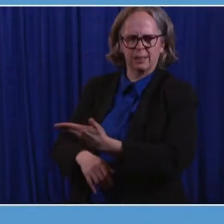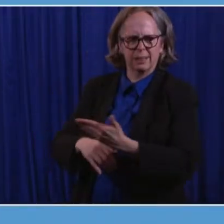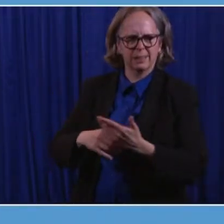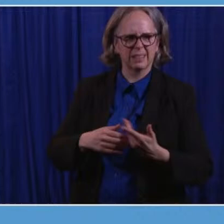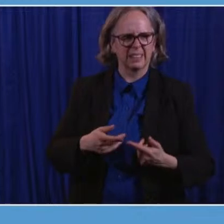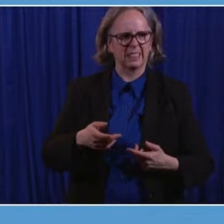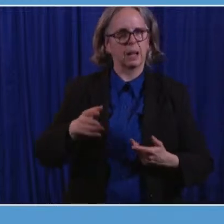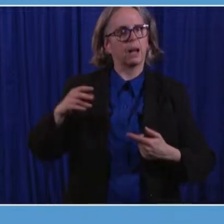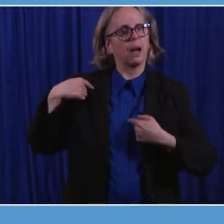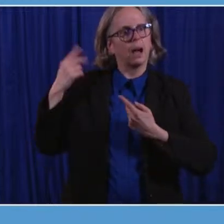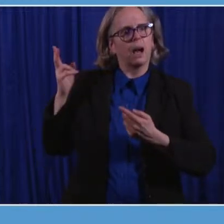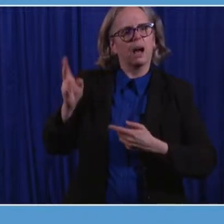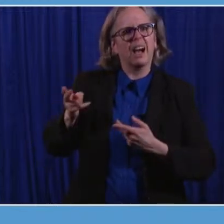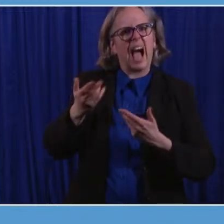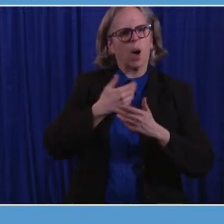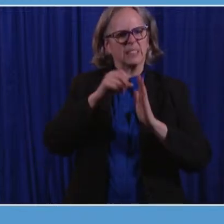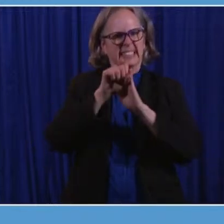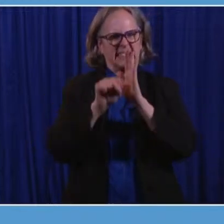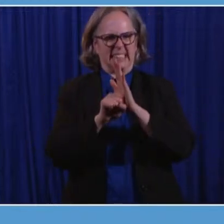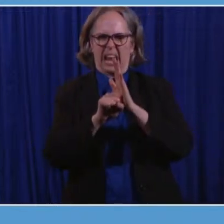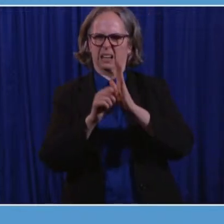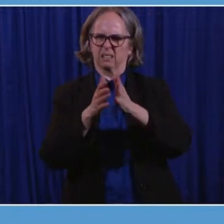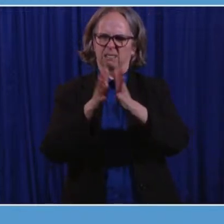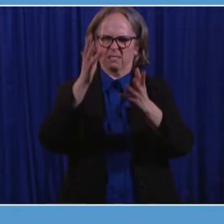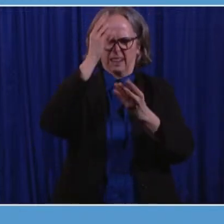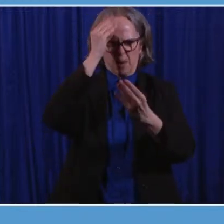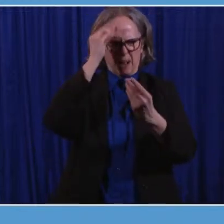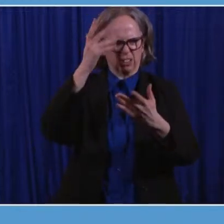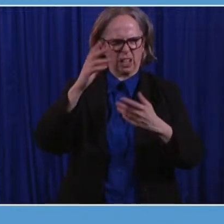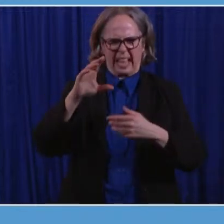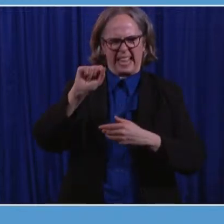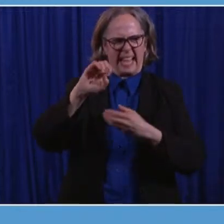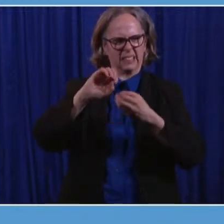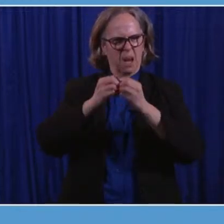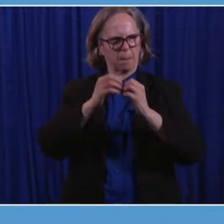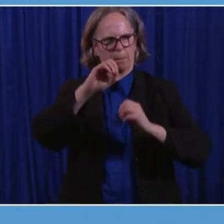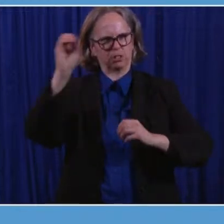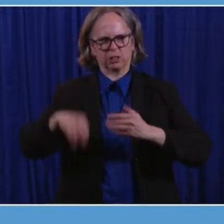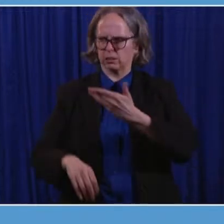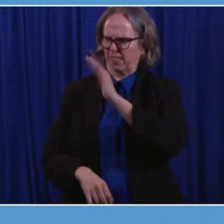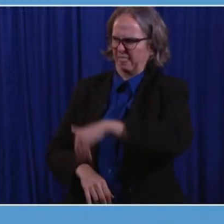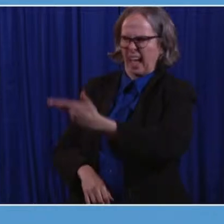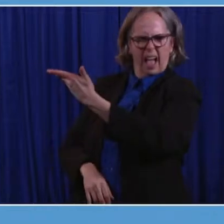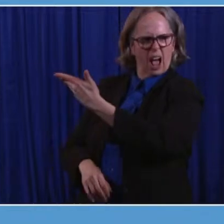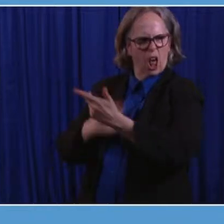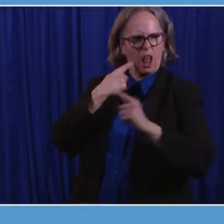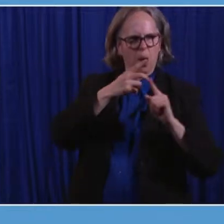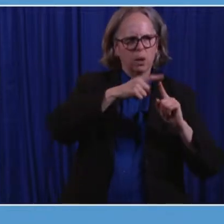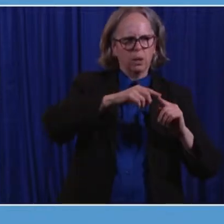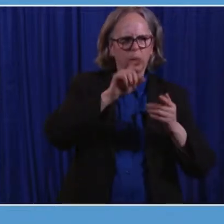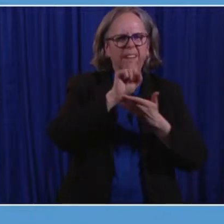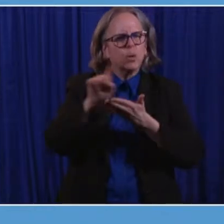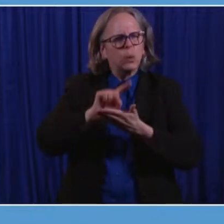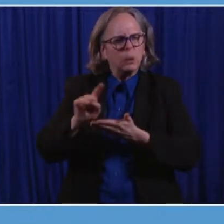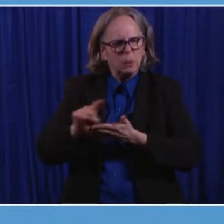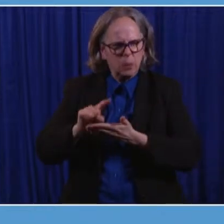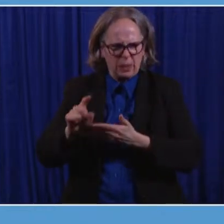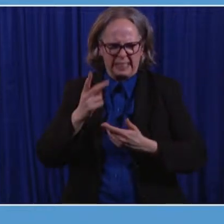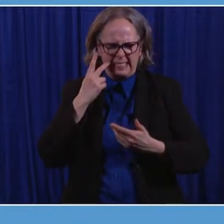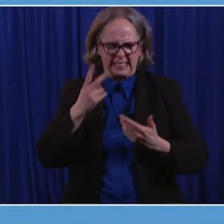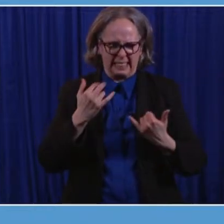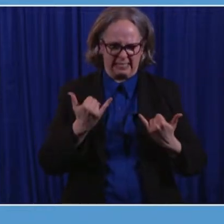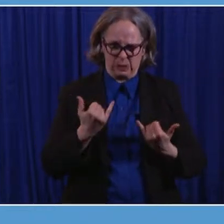rate. I showed this last week. As a reminder, it's a weekly snapshot of the case rate for the previous 2 weeks. That